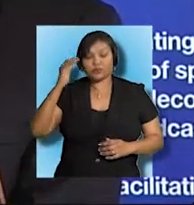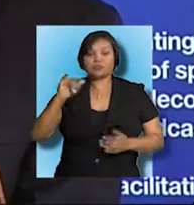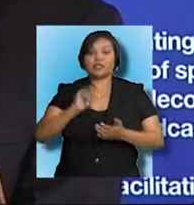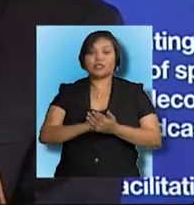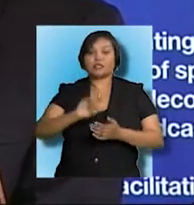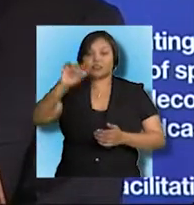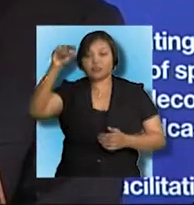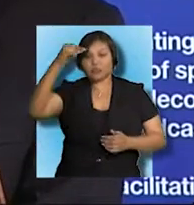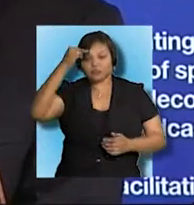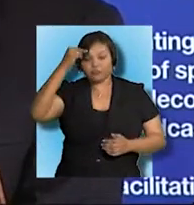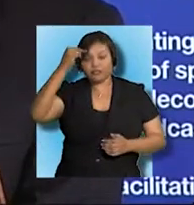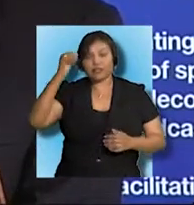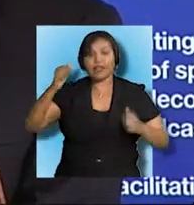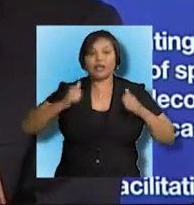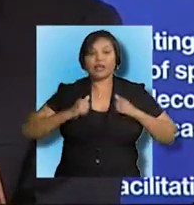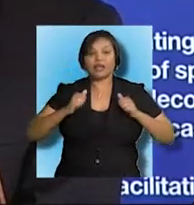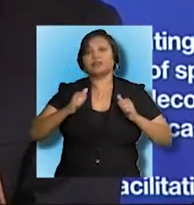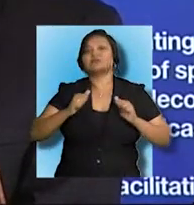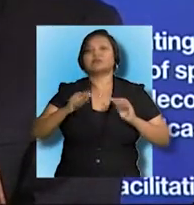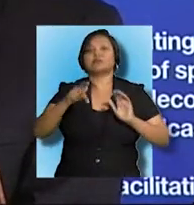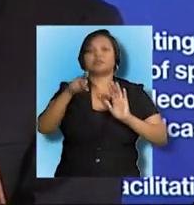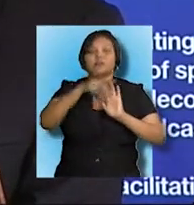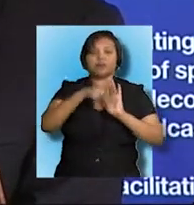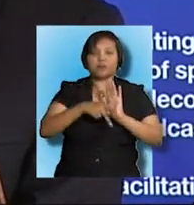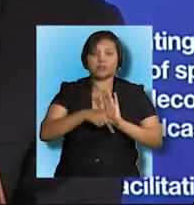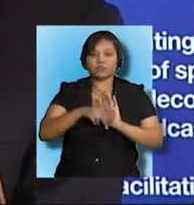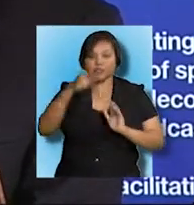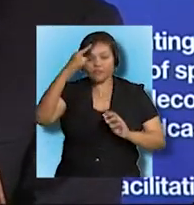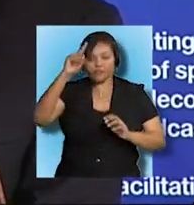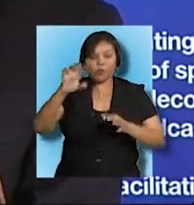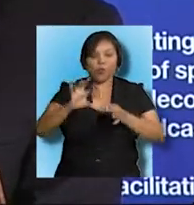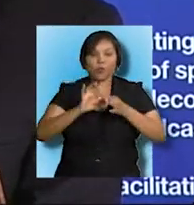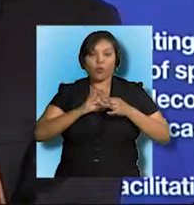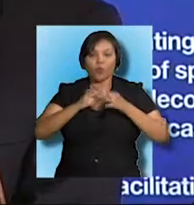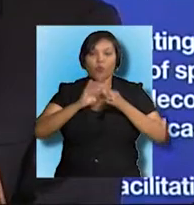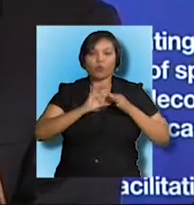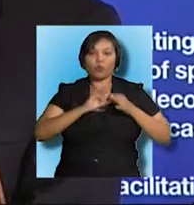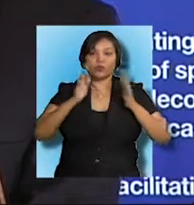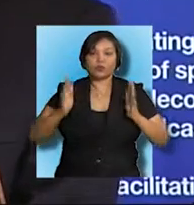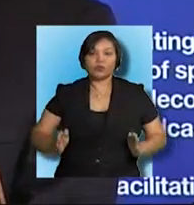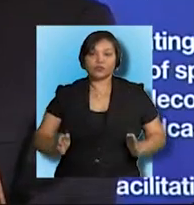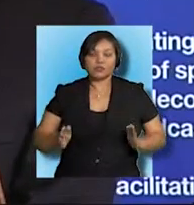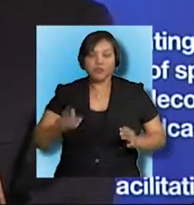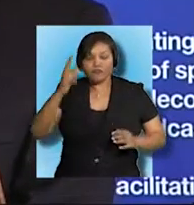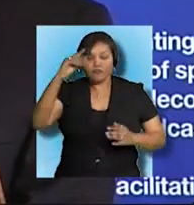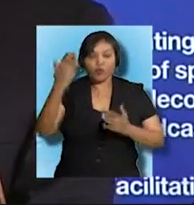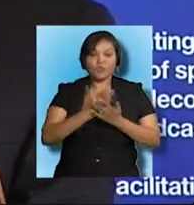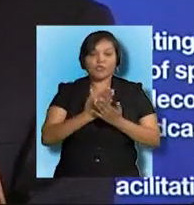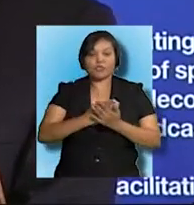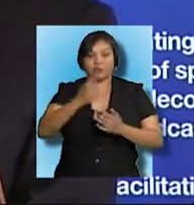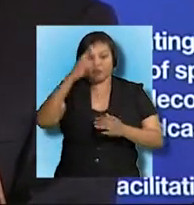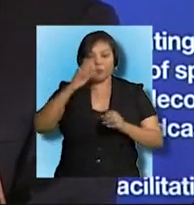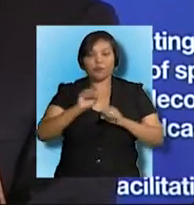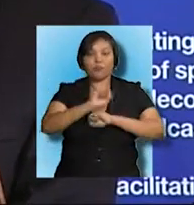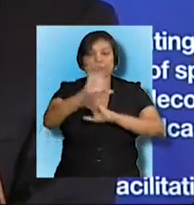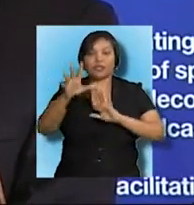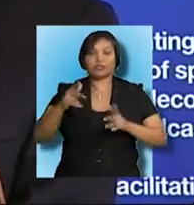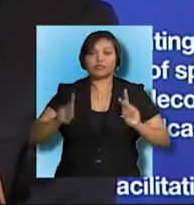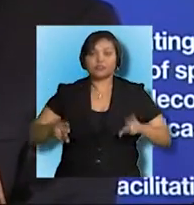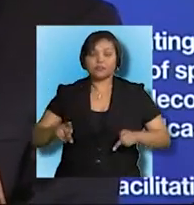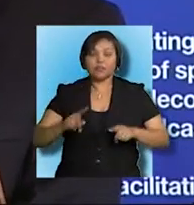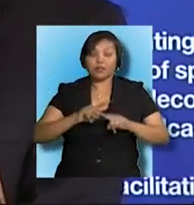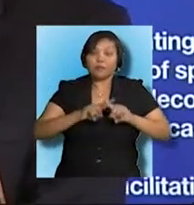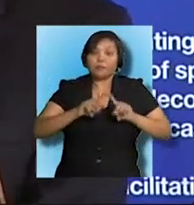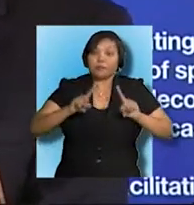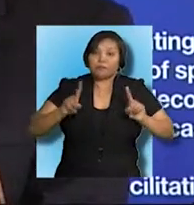broad policy framework for regulation of ownership and or control in the broadcasting sector of Trinidad and Tobago.